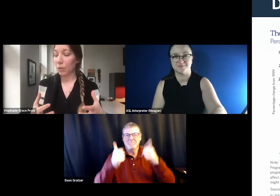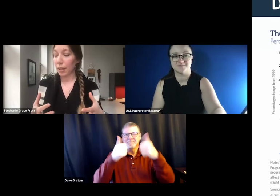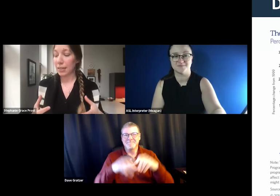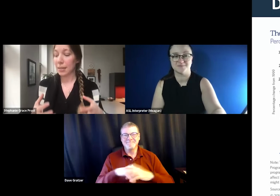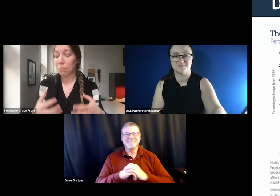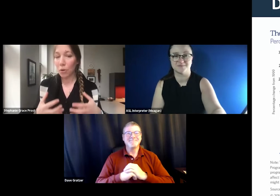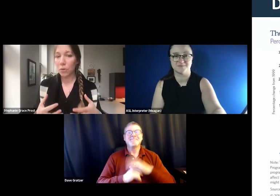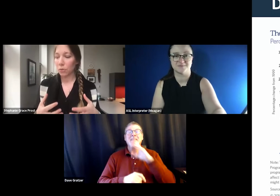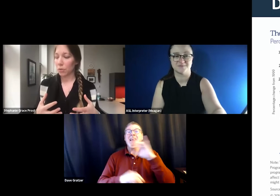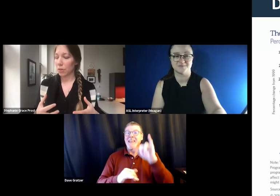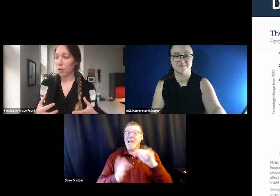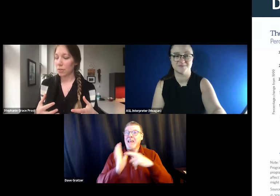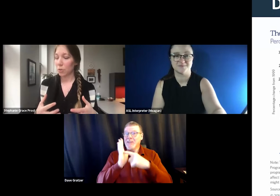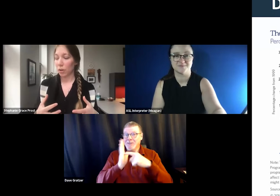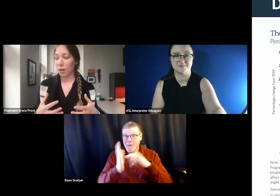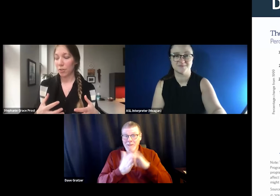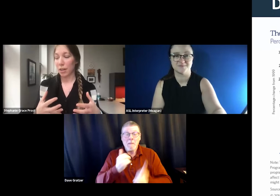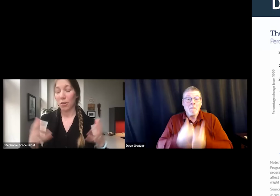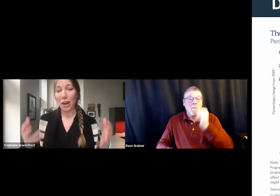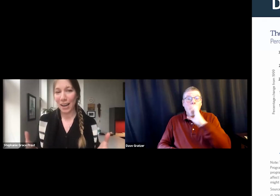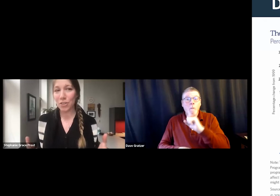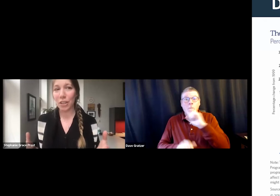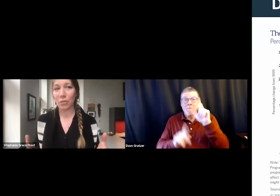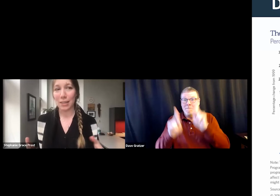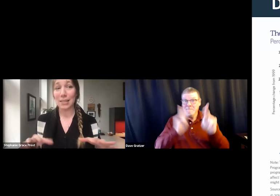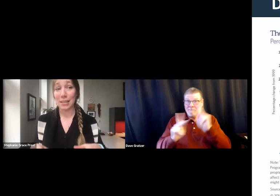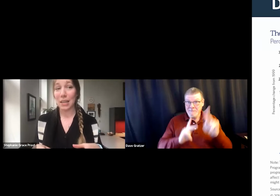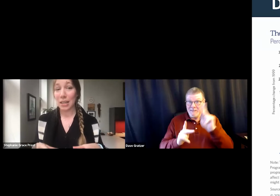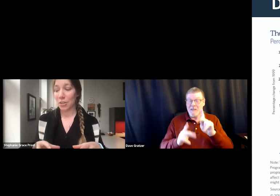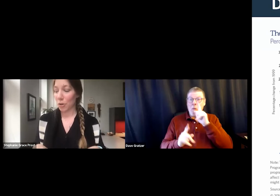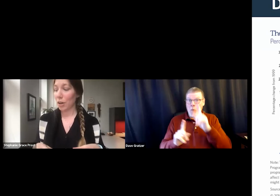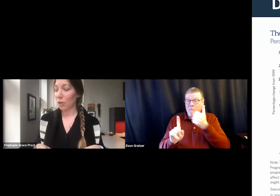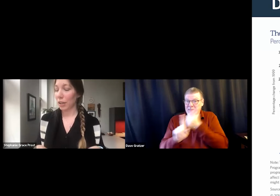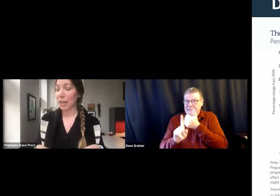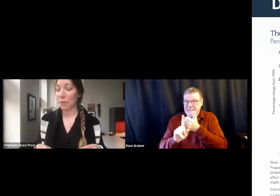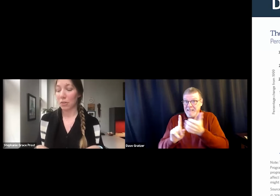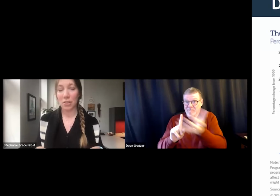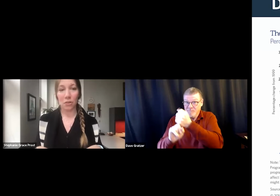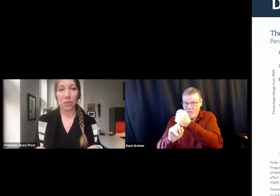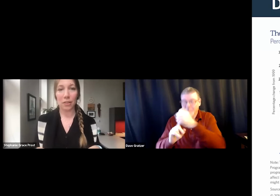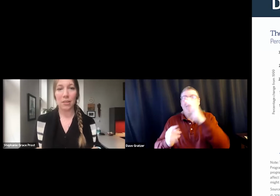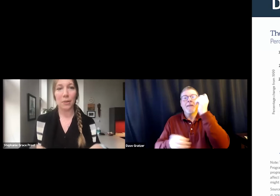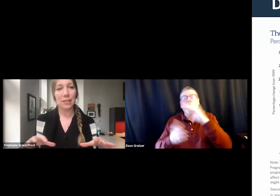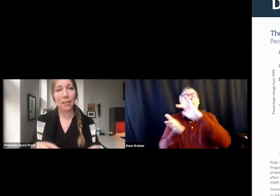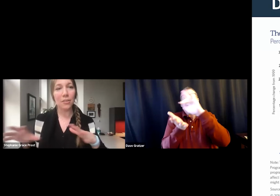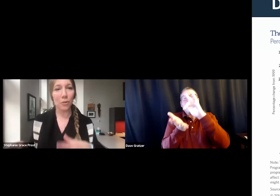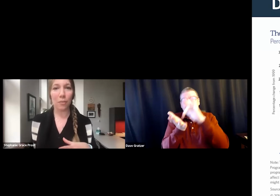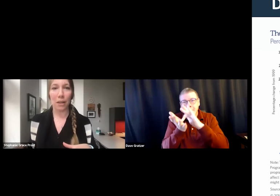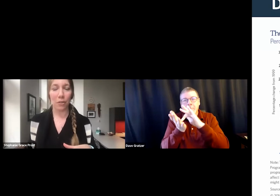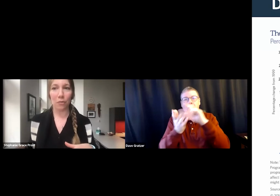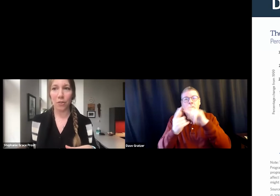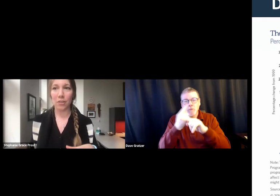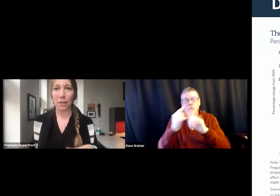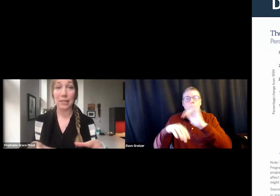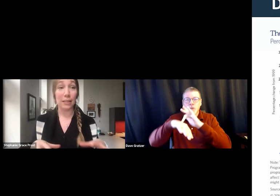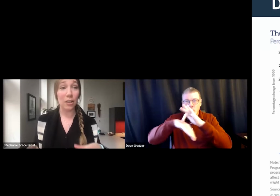likely reflects that most older adults who are incarcerated are actually arrested during early and middle adulthood. So it's not that they're committing